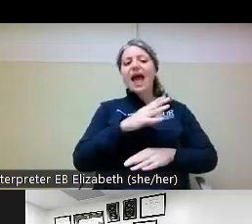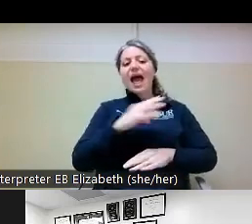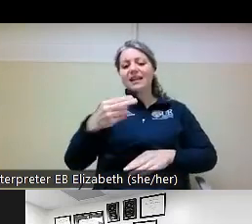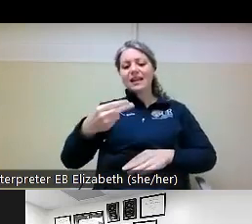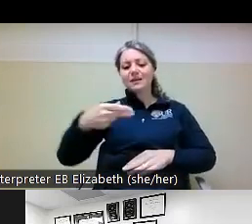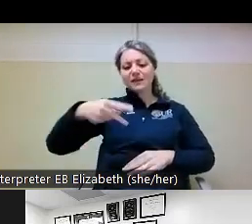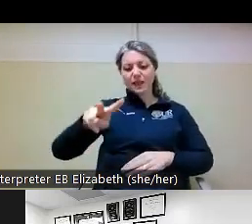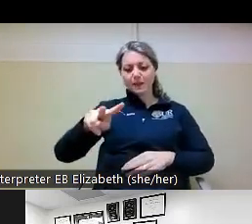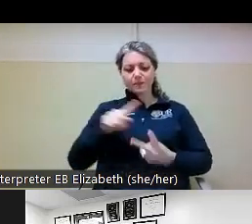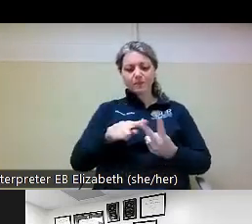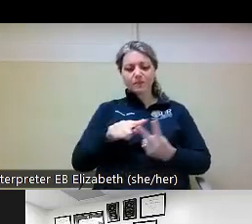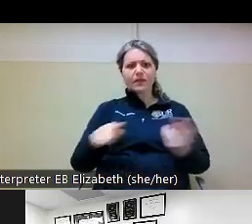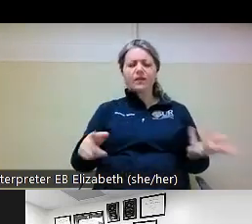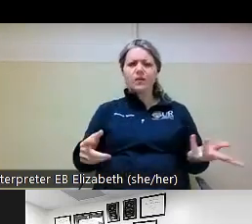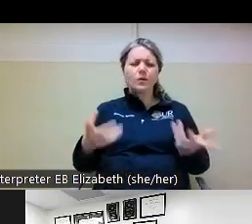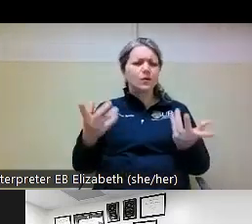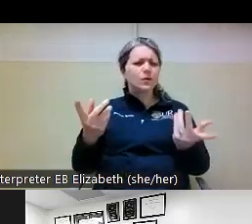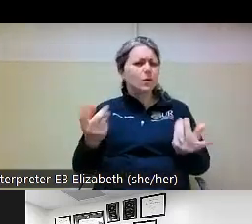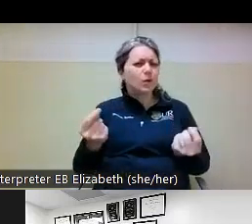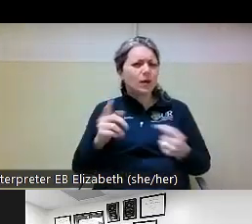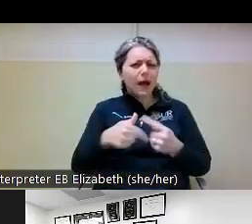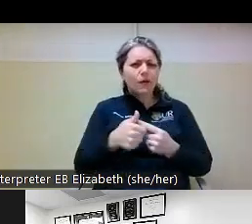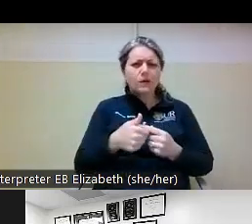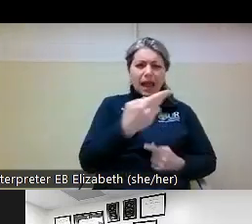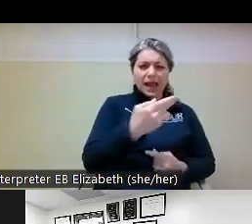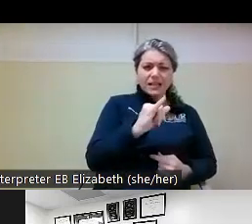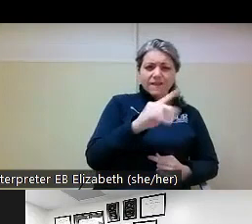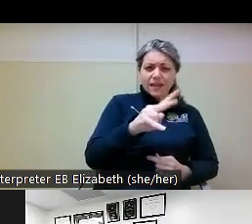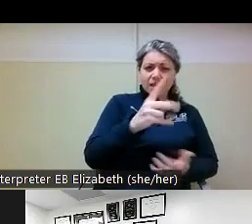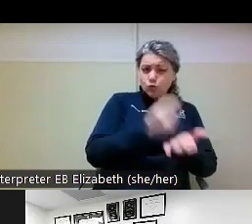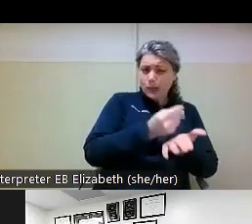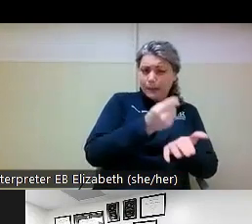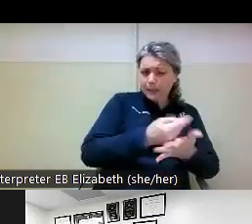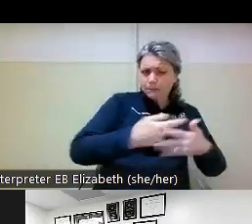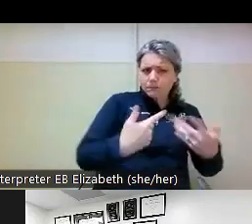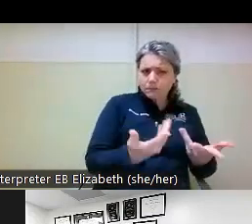question, what about treatment for HIV?